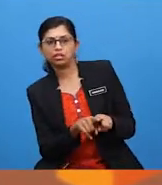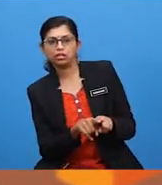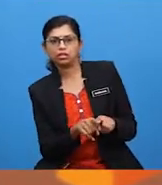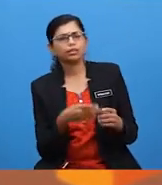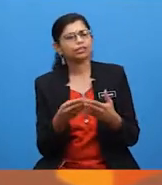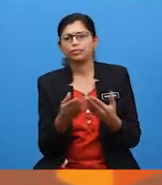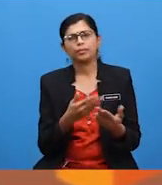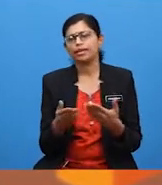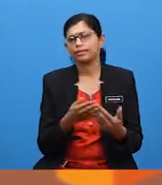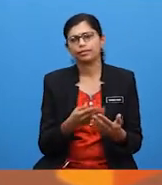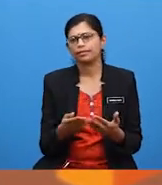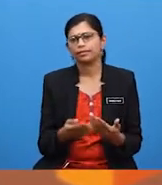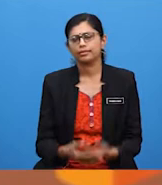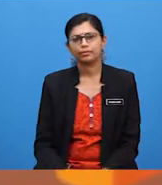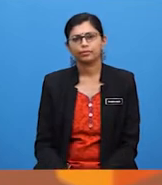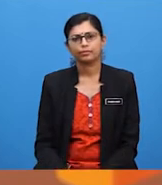other speaker.